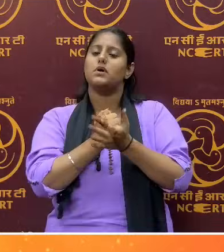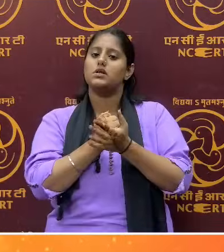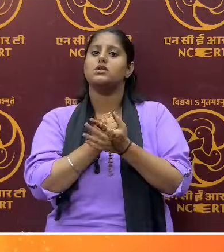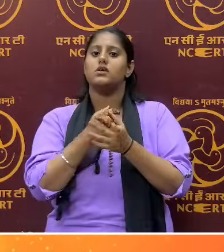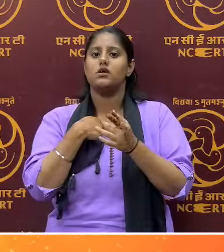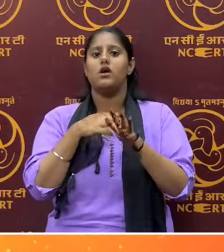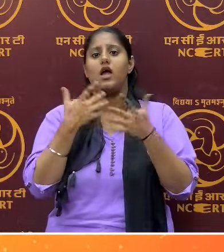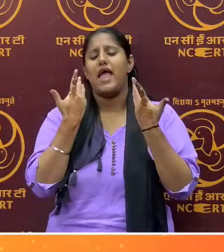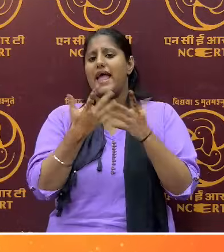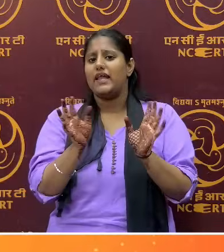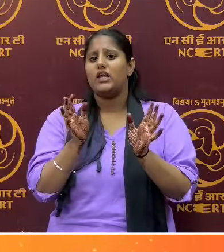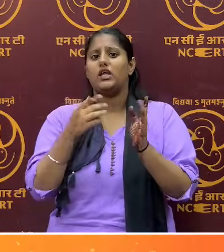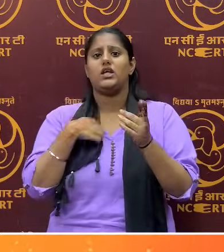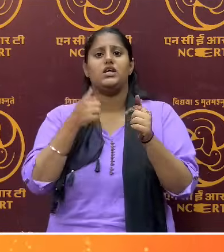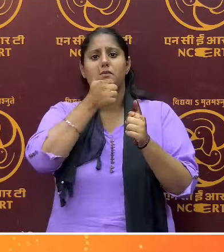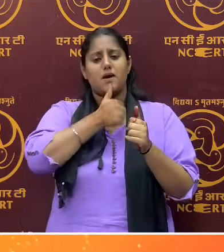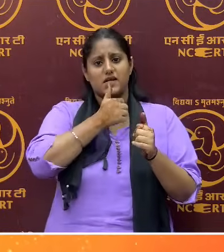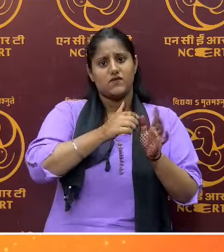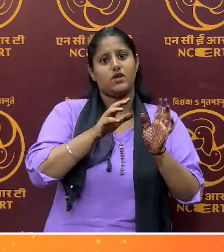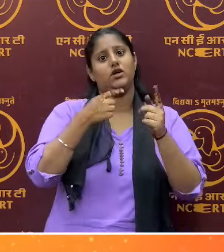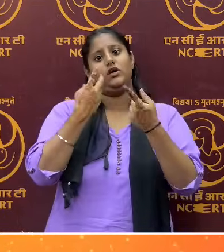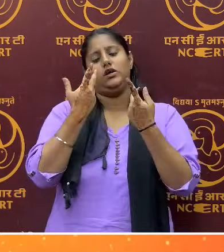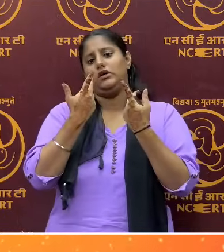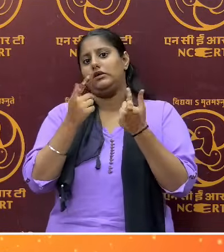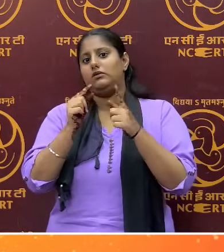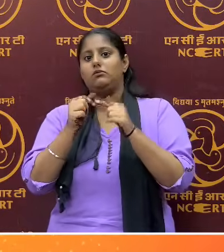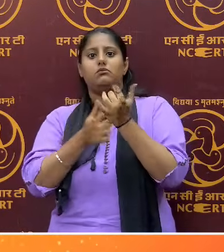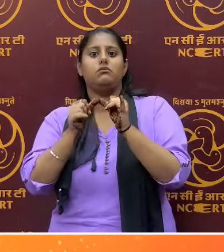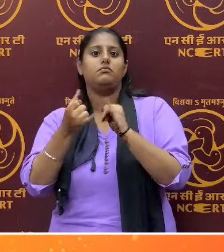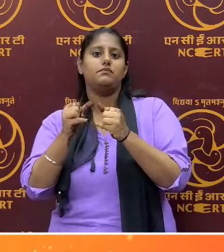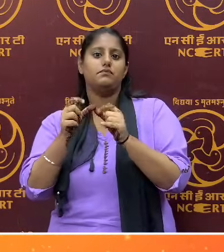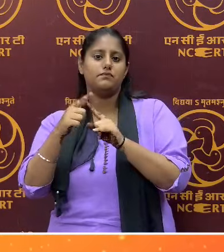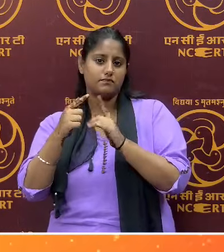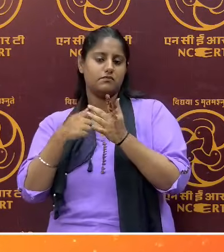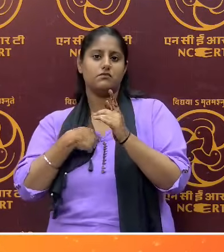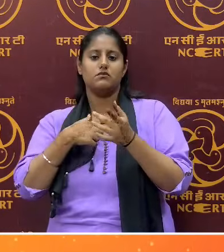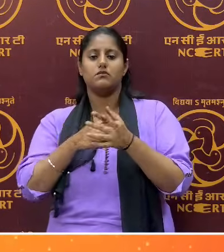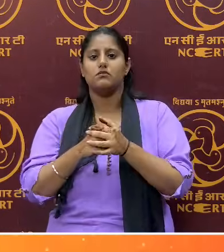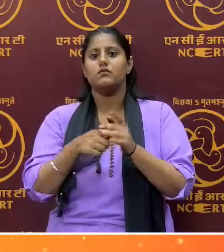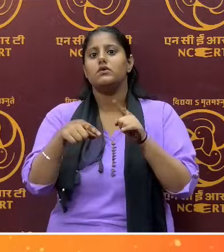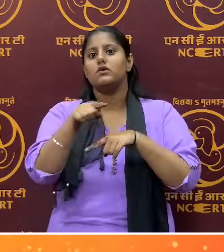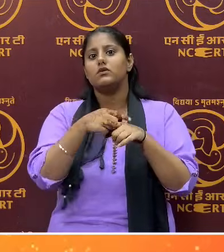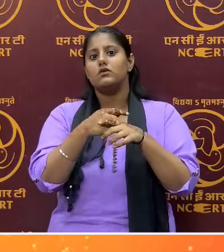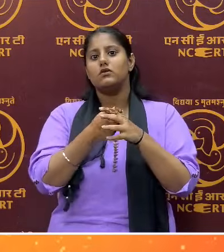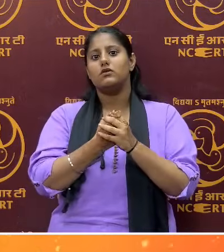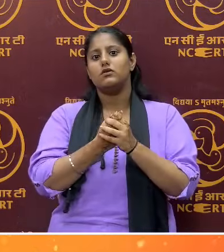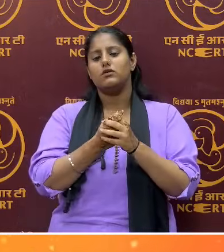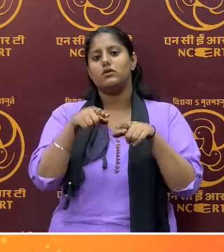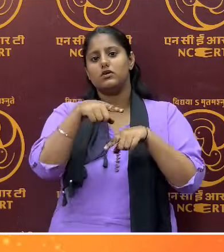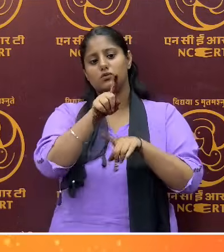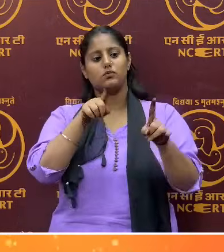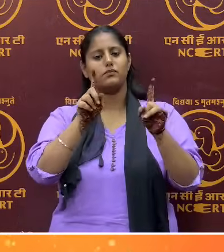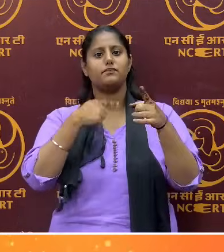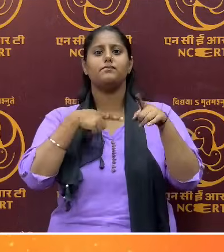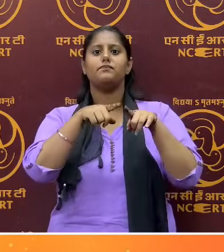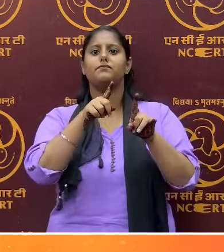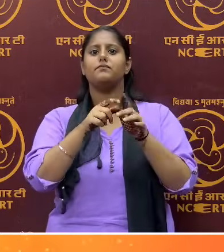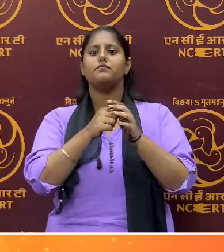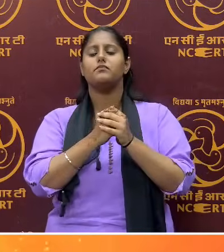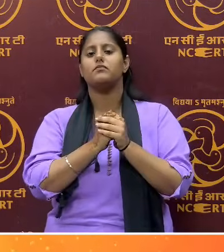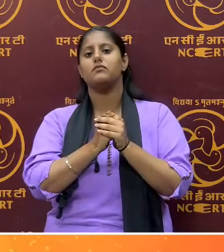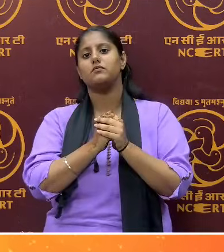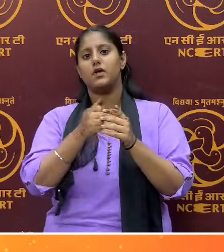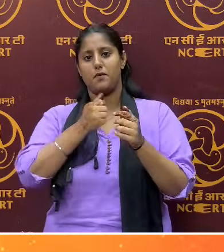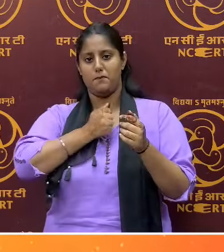create a separate password to PRASHAST 2.0. So, let's say you have created your account on a